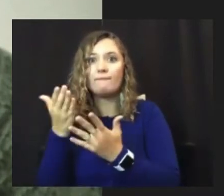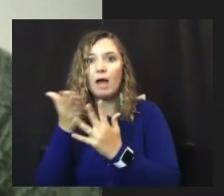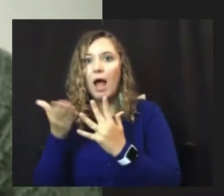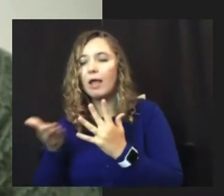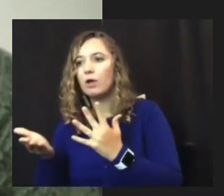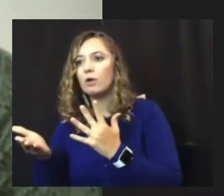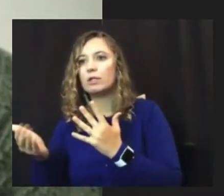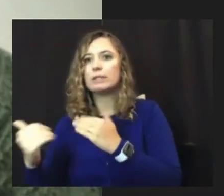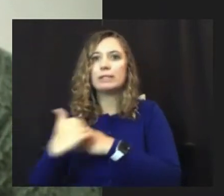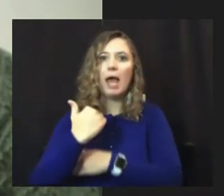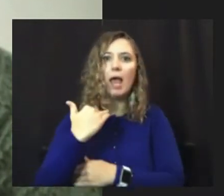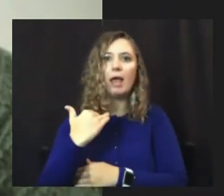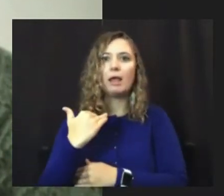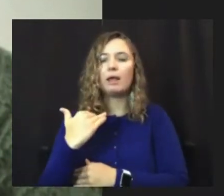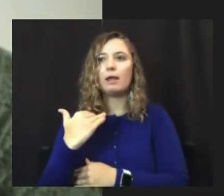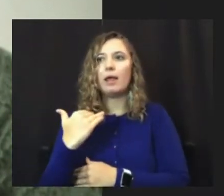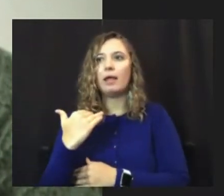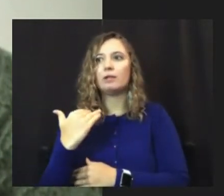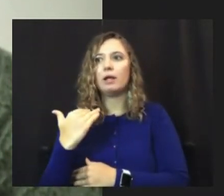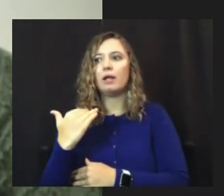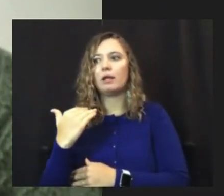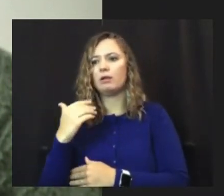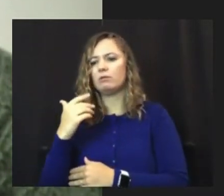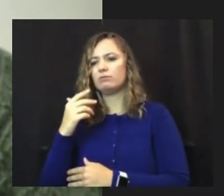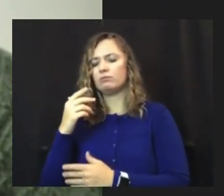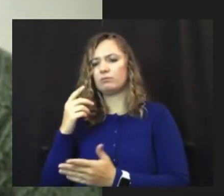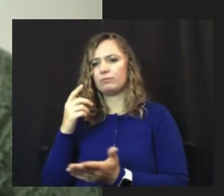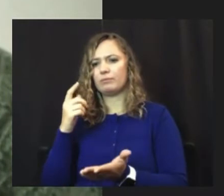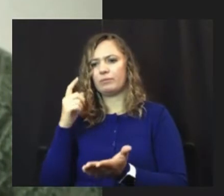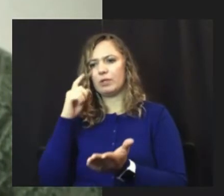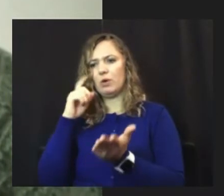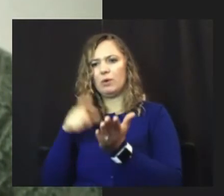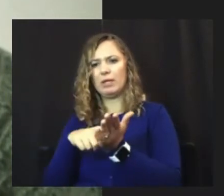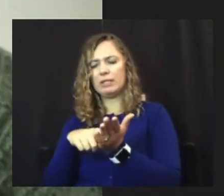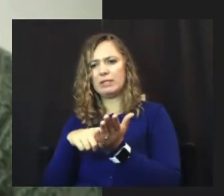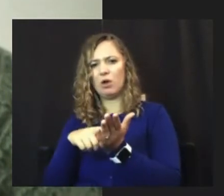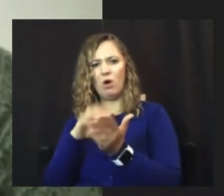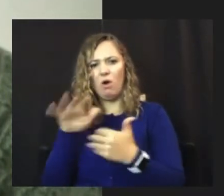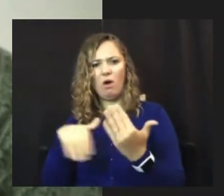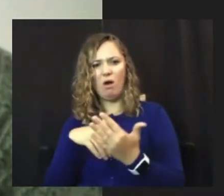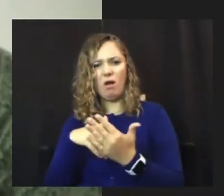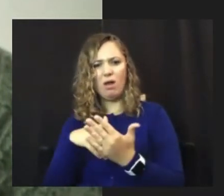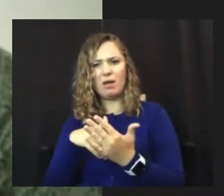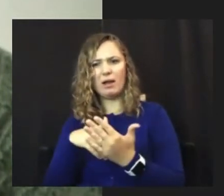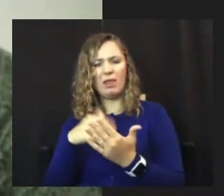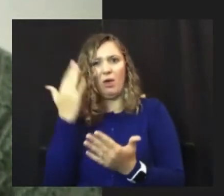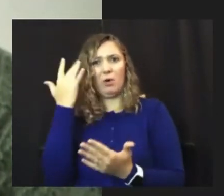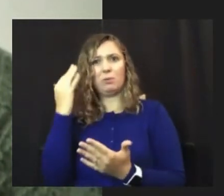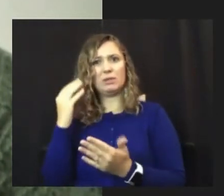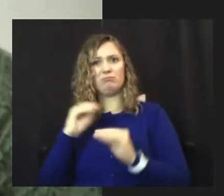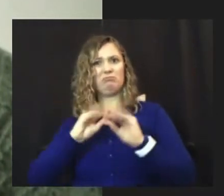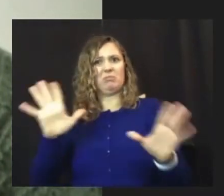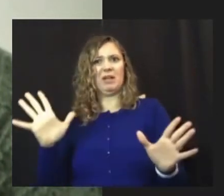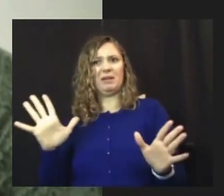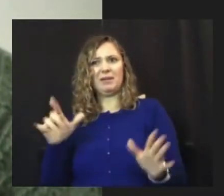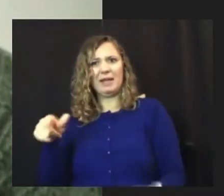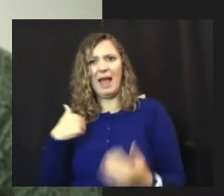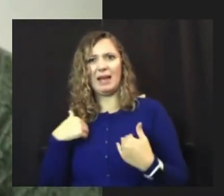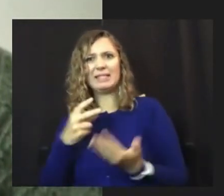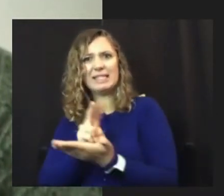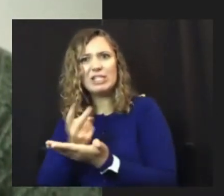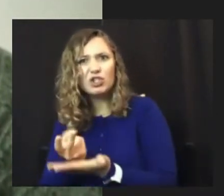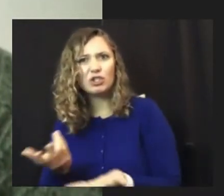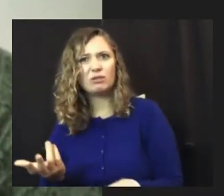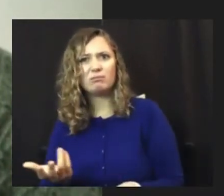was so obvious. He had a seizure. I said that immediately. That was like the first thing that I said to her. And this